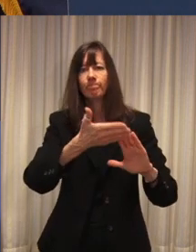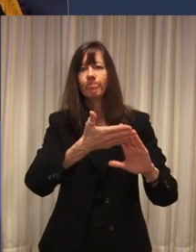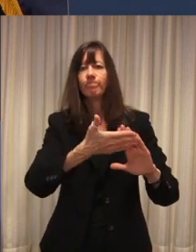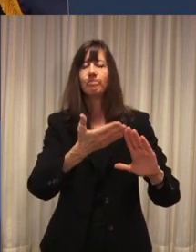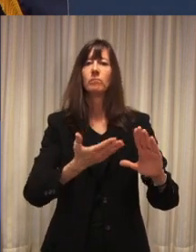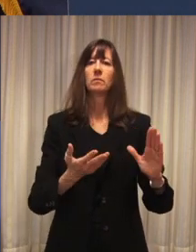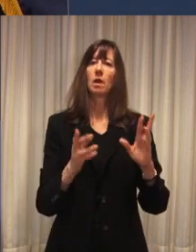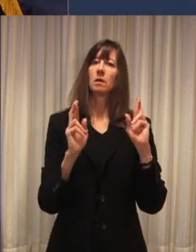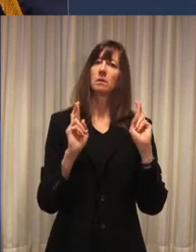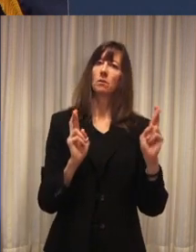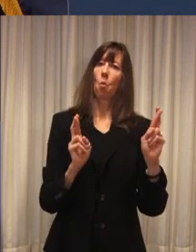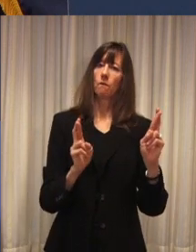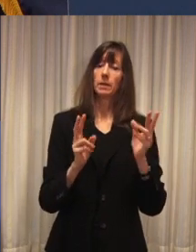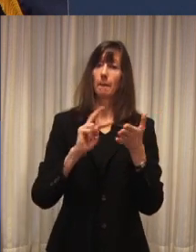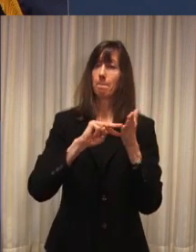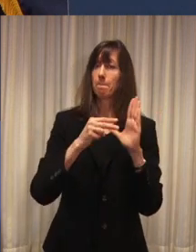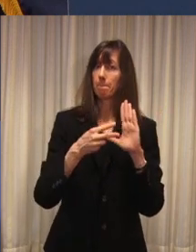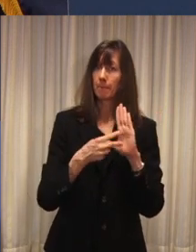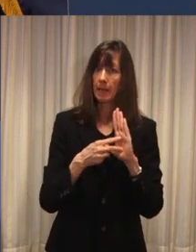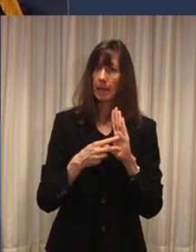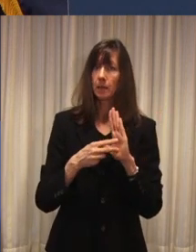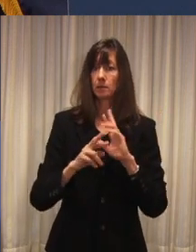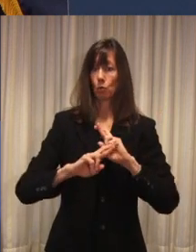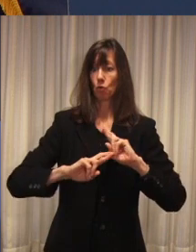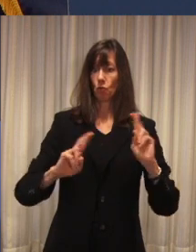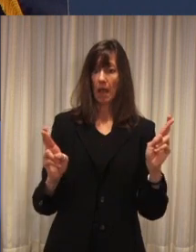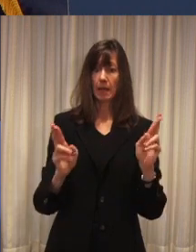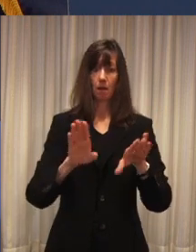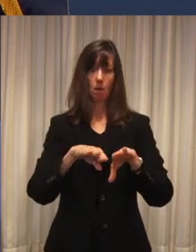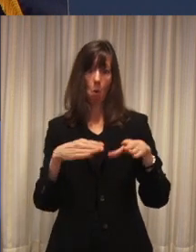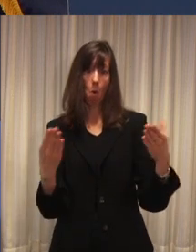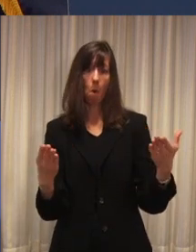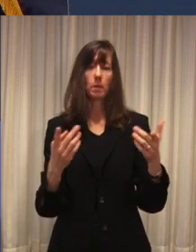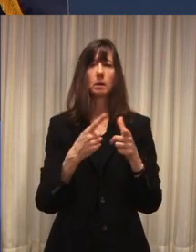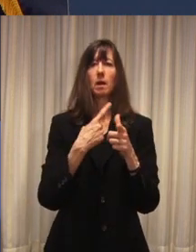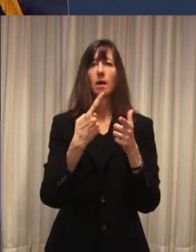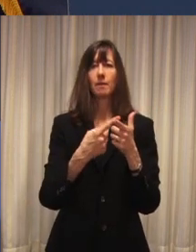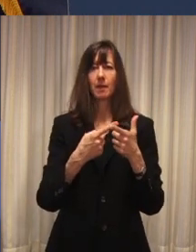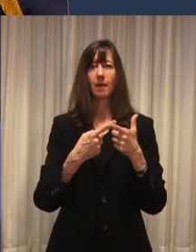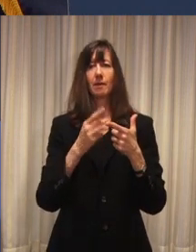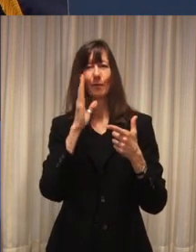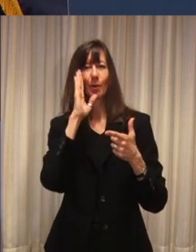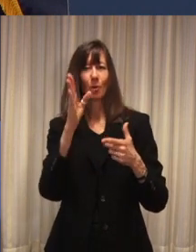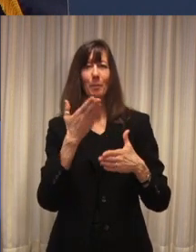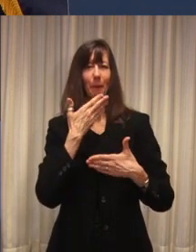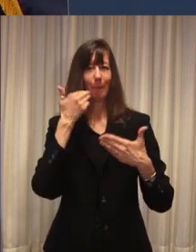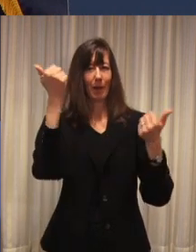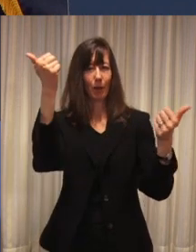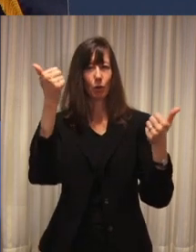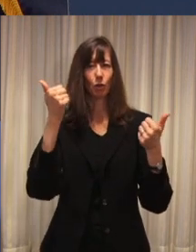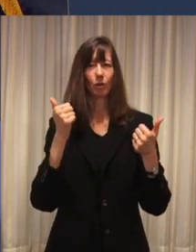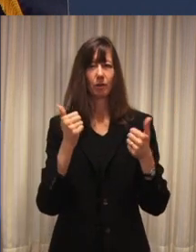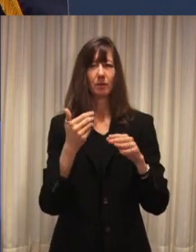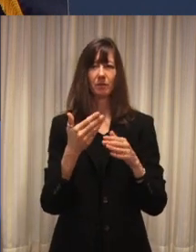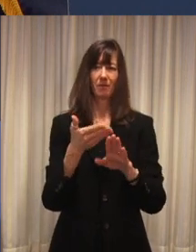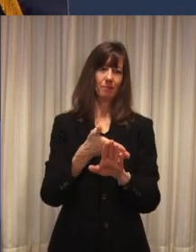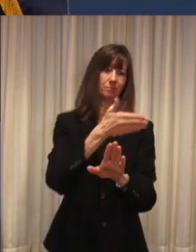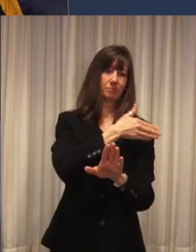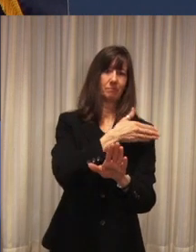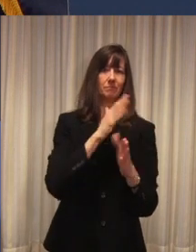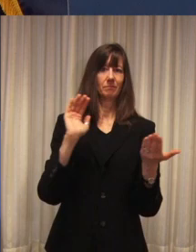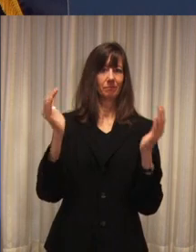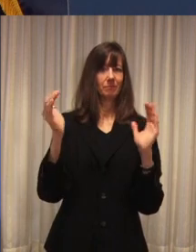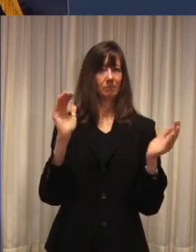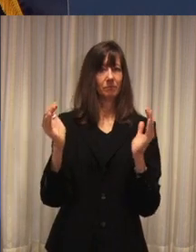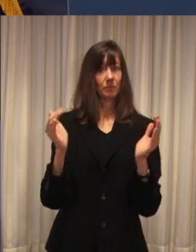from this even in a better place than when we entered, and we can address some of the structural challenges we already